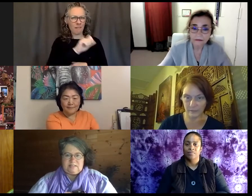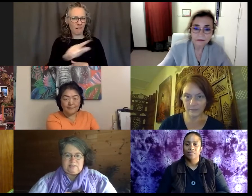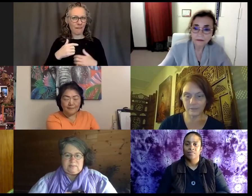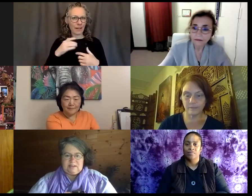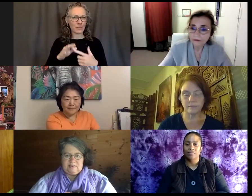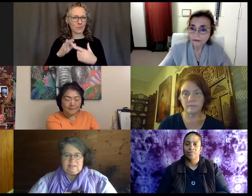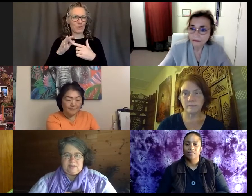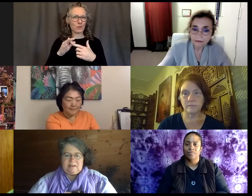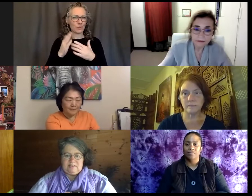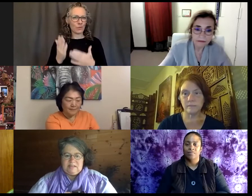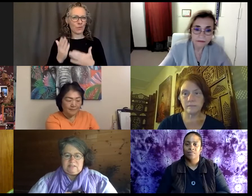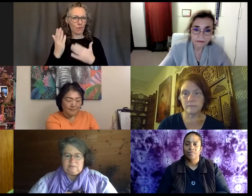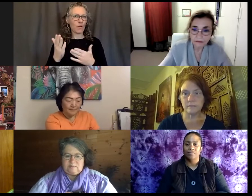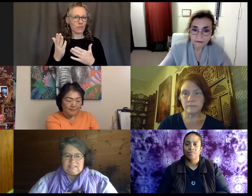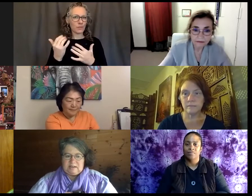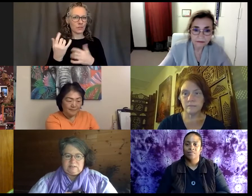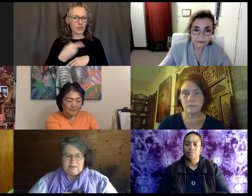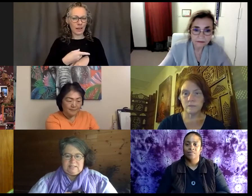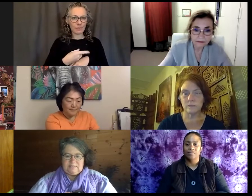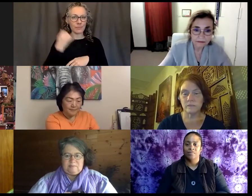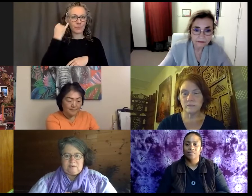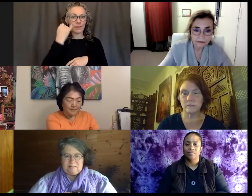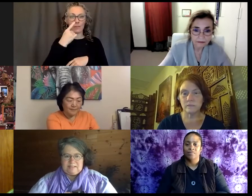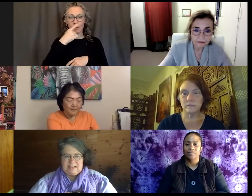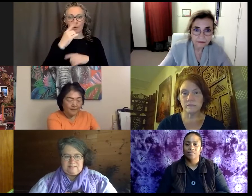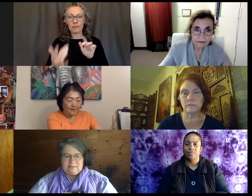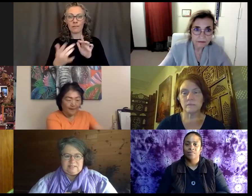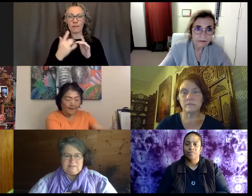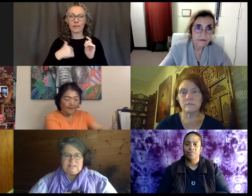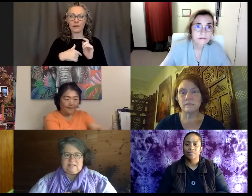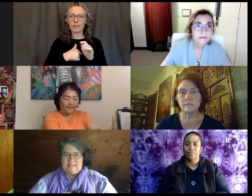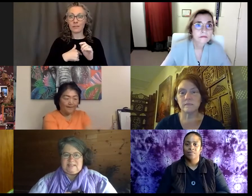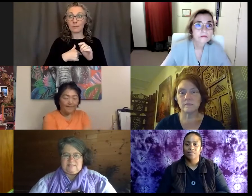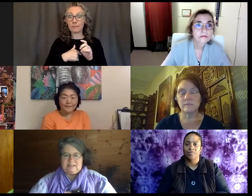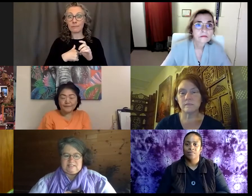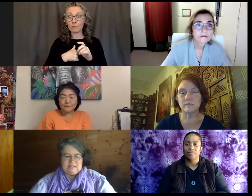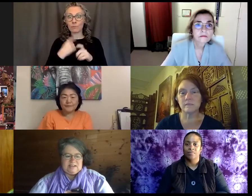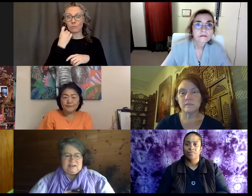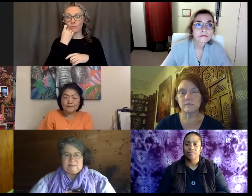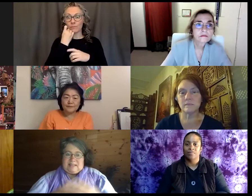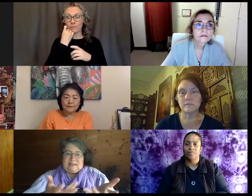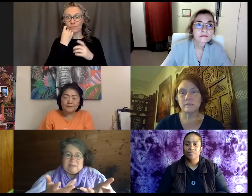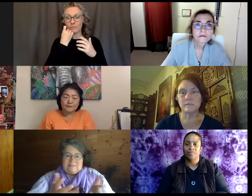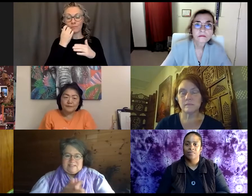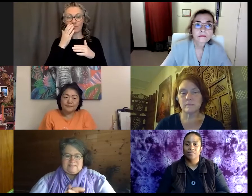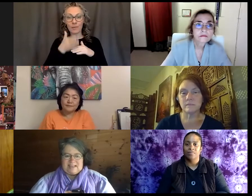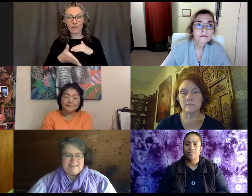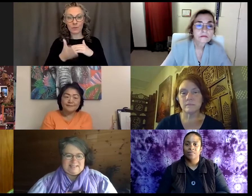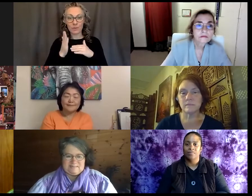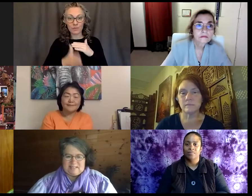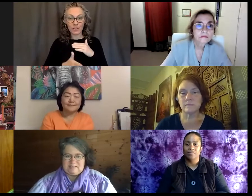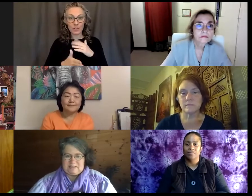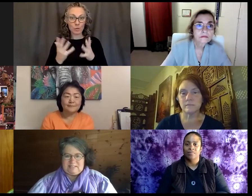offering to those that were here in the panel. So if you reach out to us very promptly after this, you can take advantage, get the benefit of